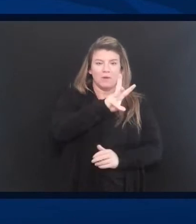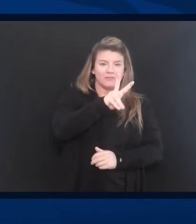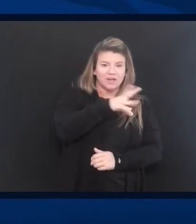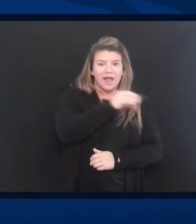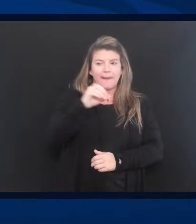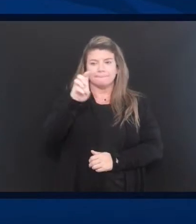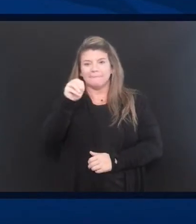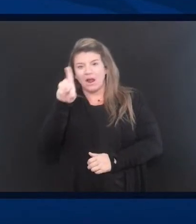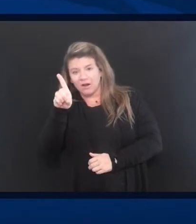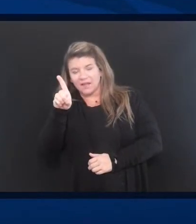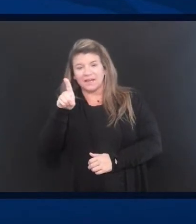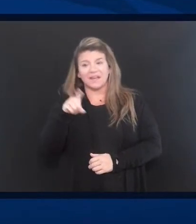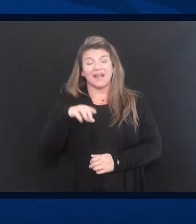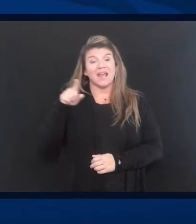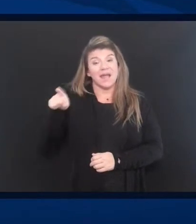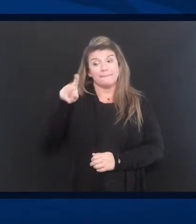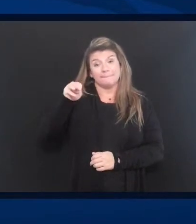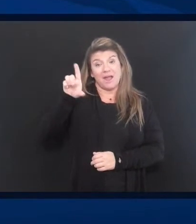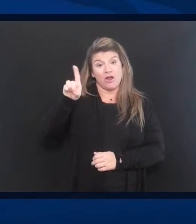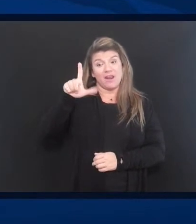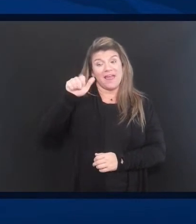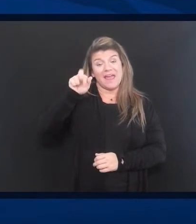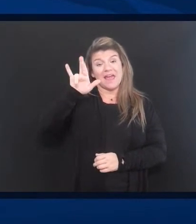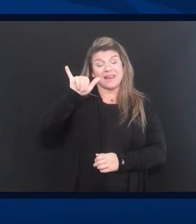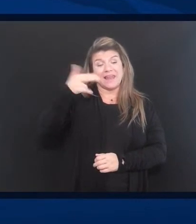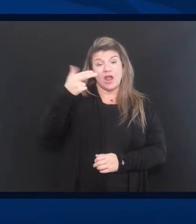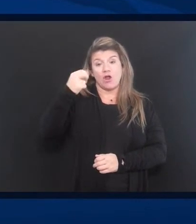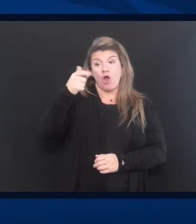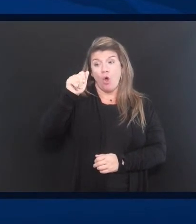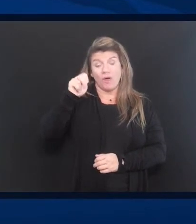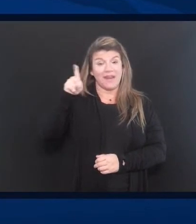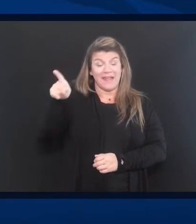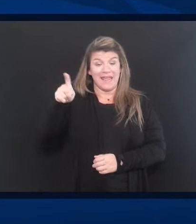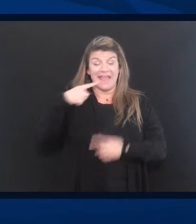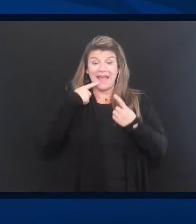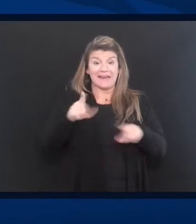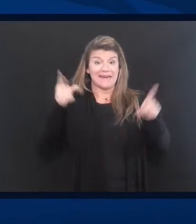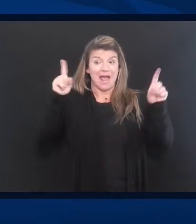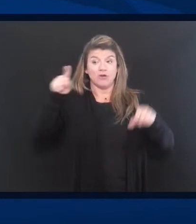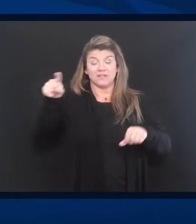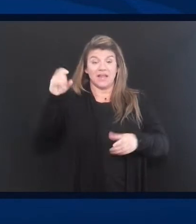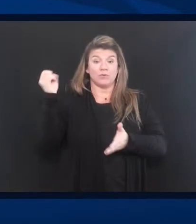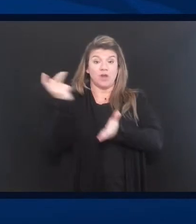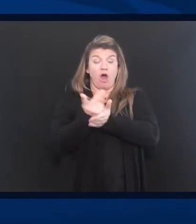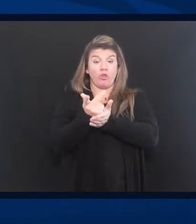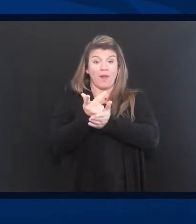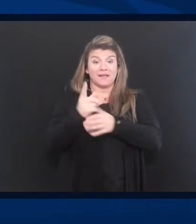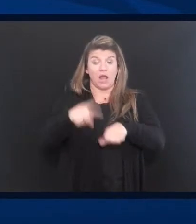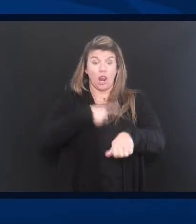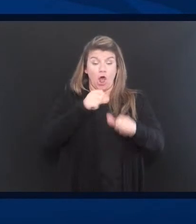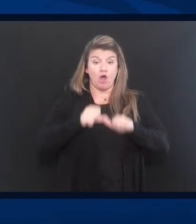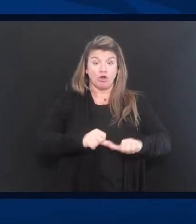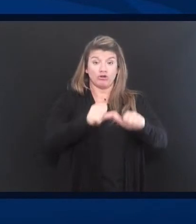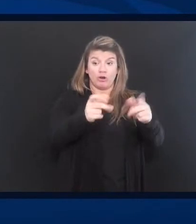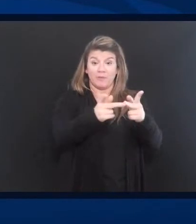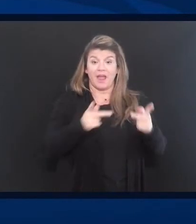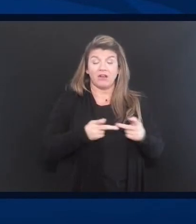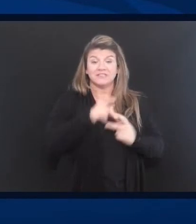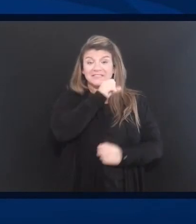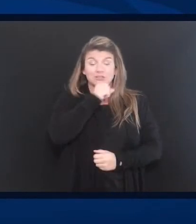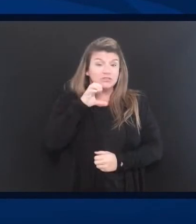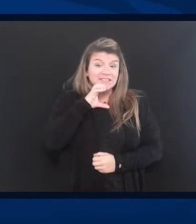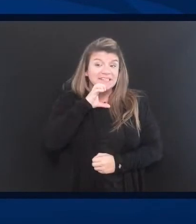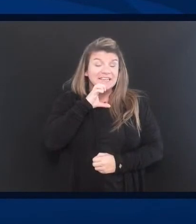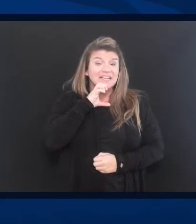Governor Larry Hogan announced that he was authorizing long-term care facilities with senior citizens